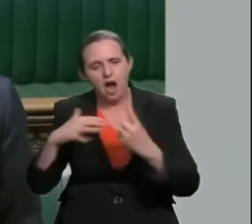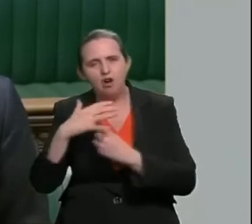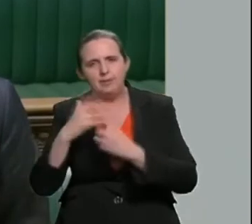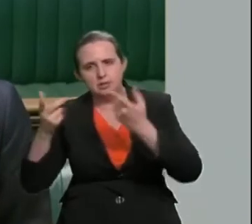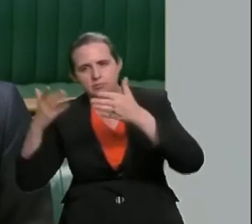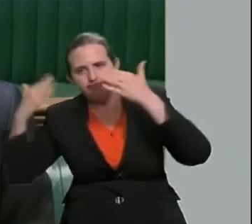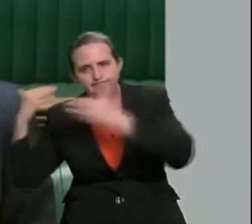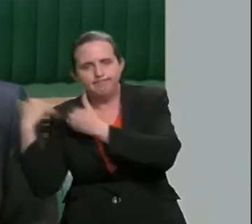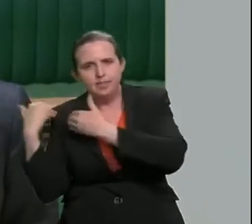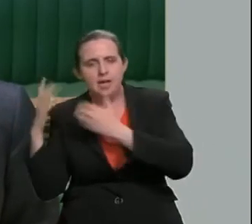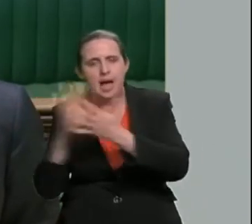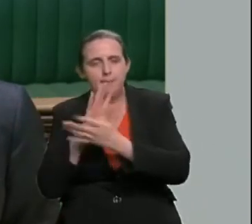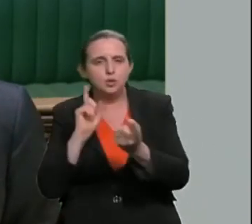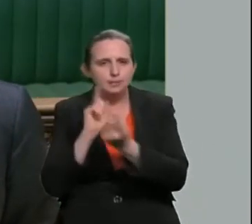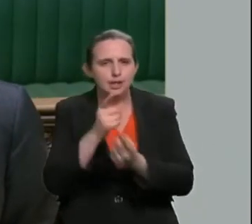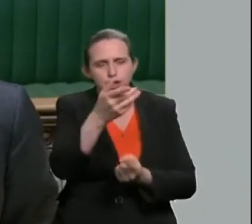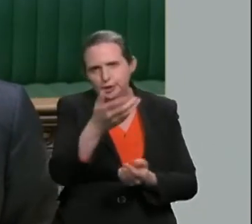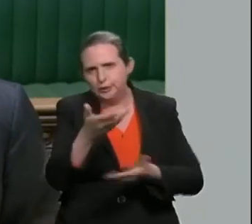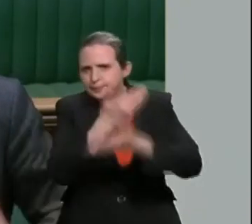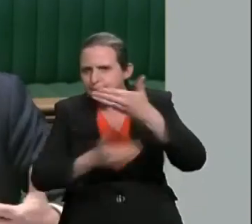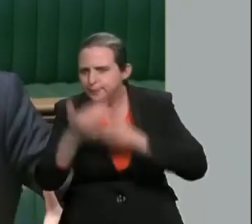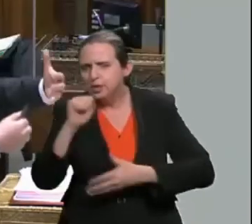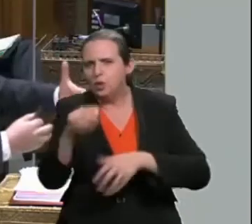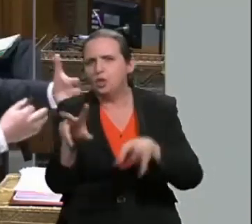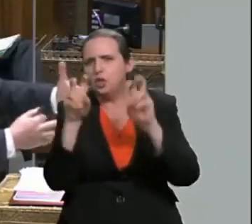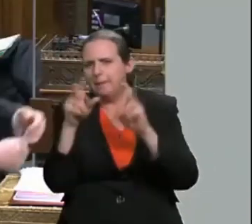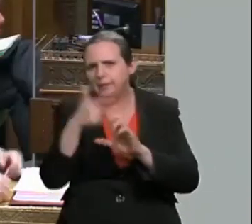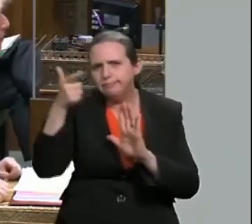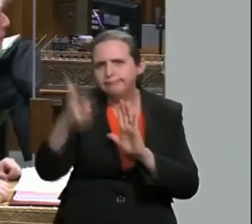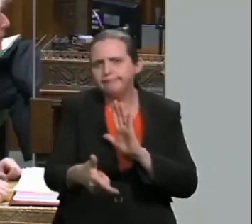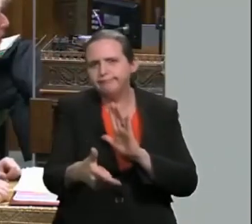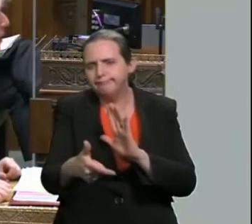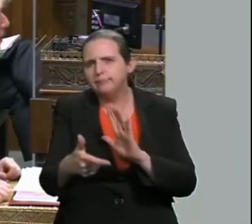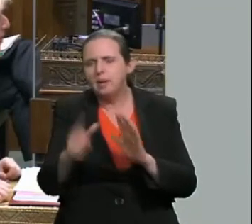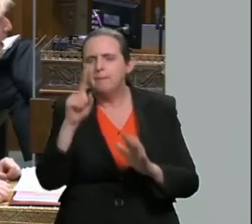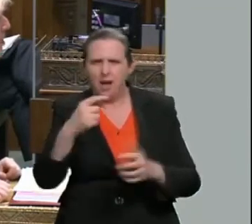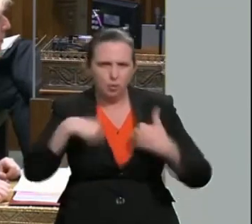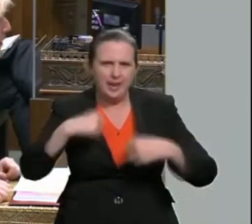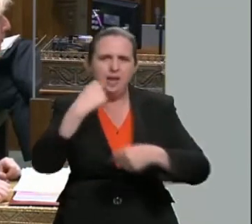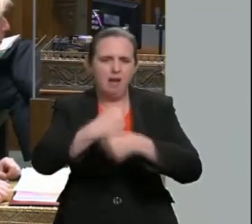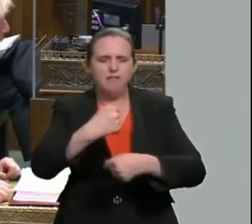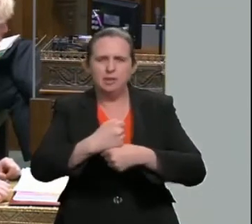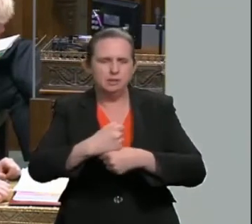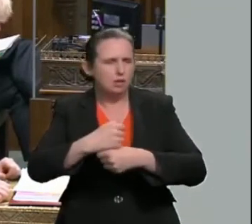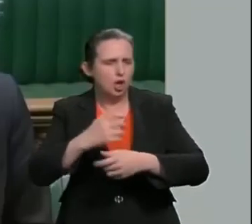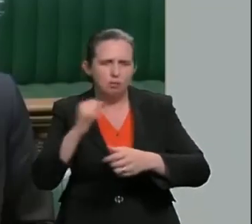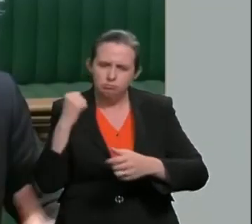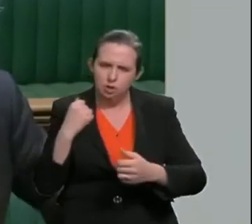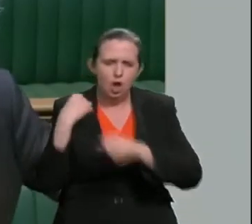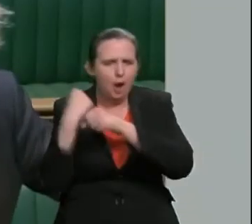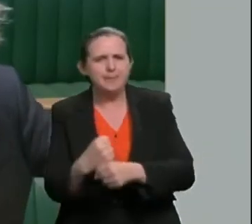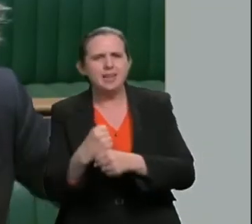to meet him again to discuss the subject he raises. But this government's commitment to nature and to the countryside